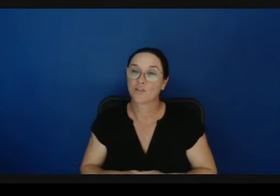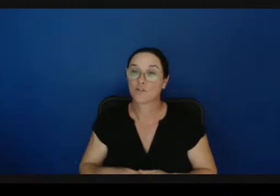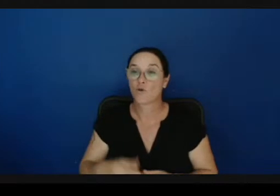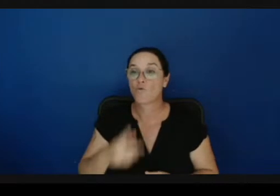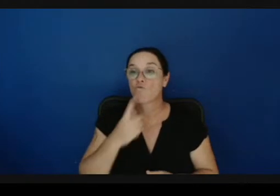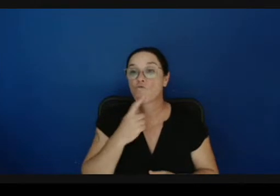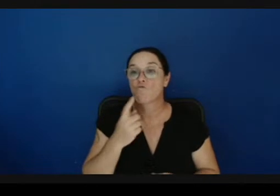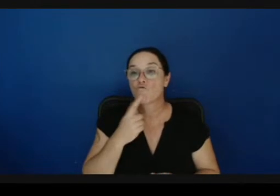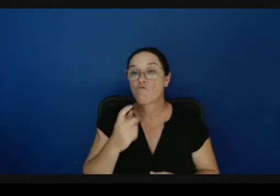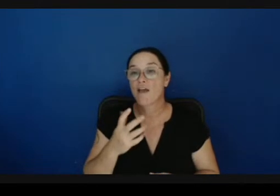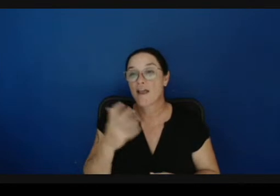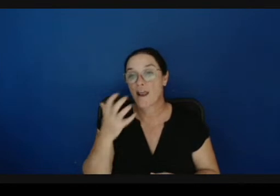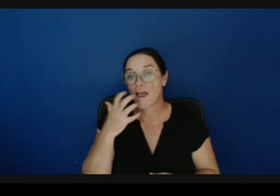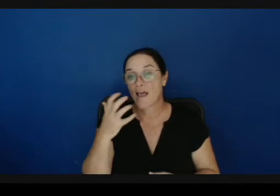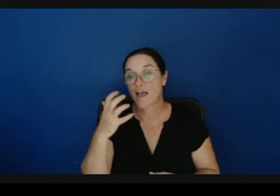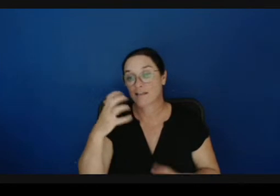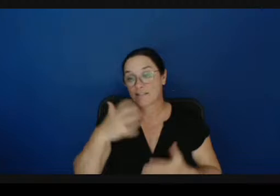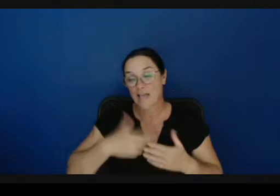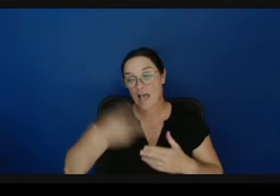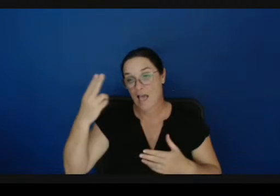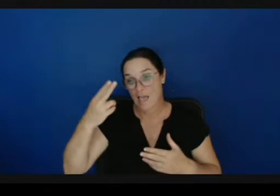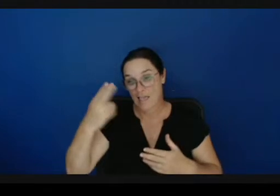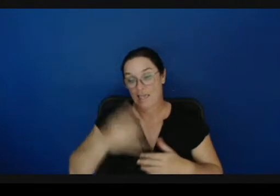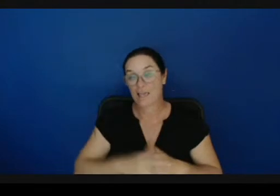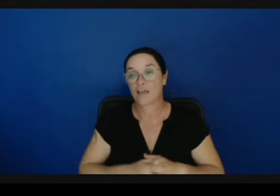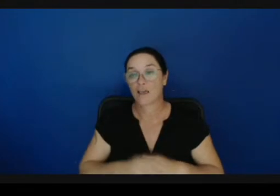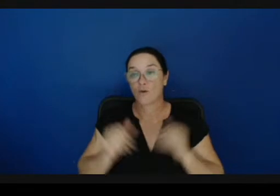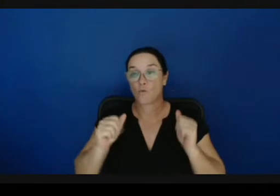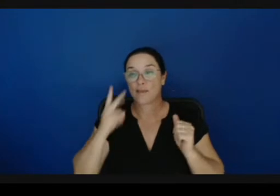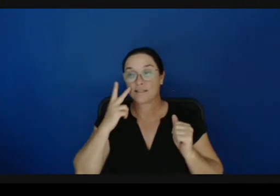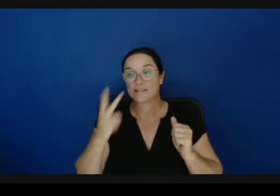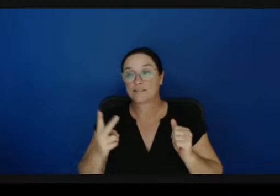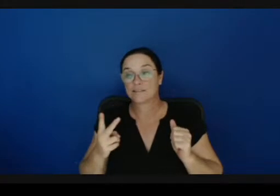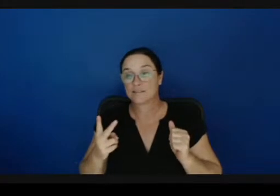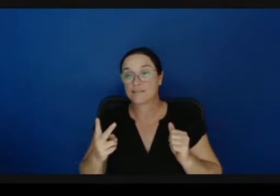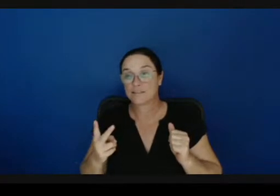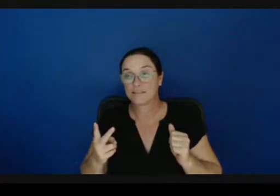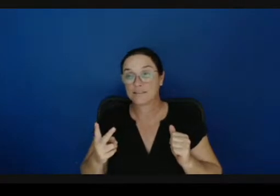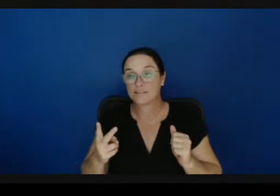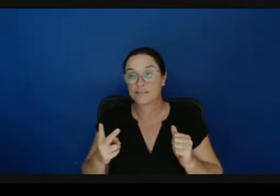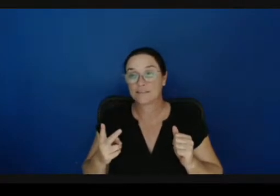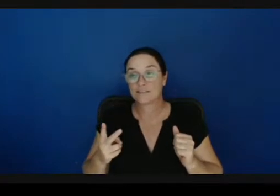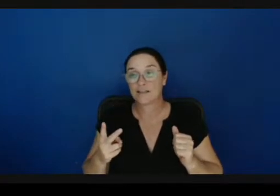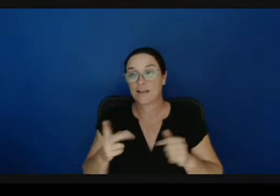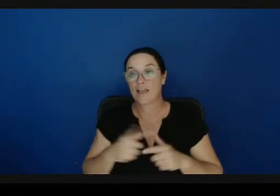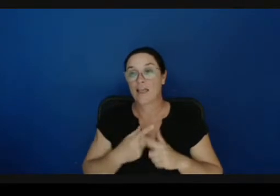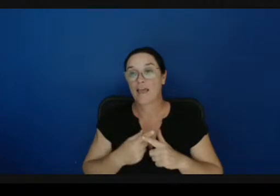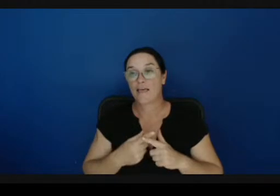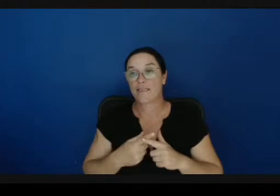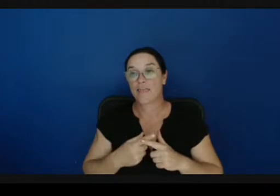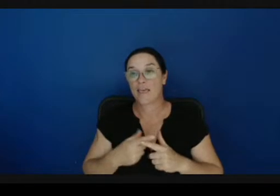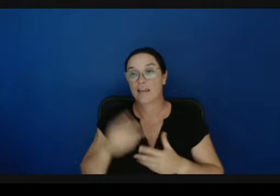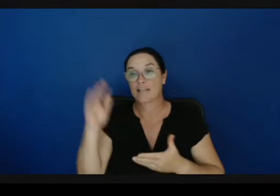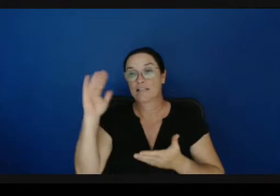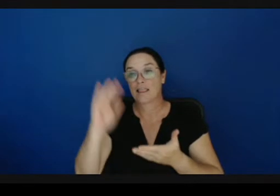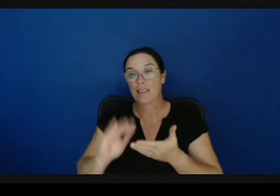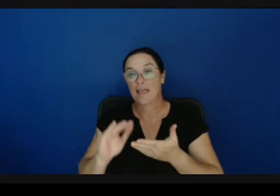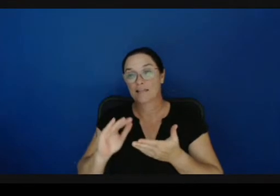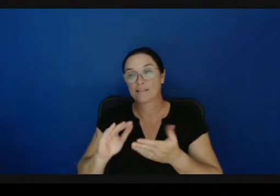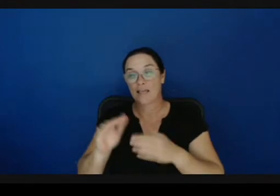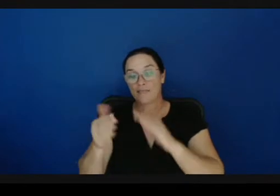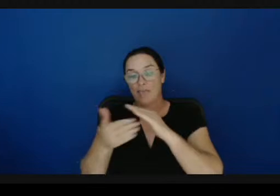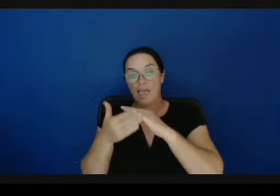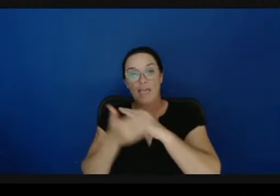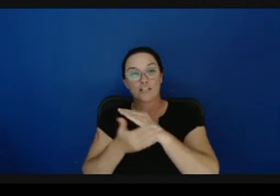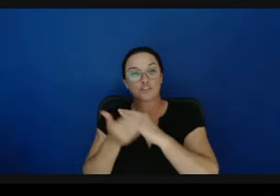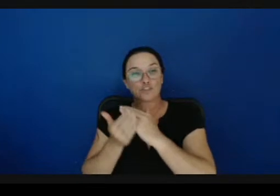little bit lower where it's yellow, etc. Right? So what you can see is it's high in the middle, and it's leaked out, it's lower at the edges because it's diffused